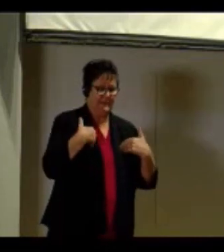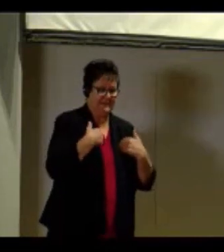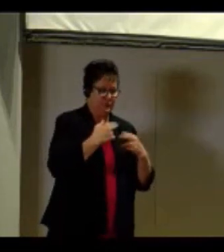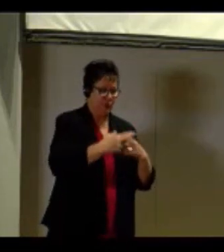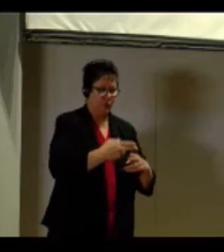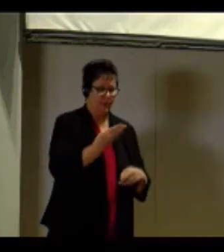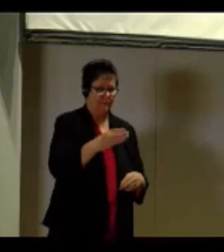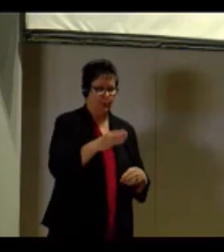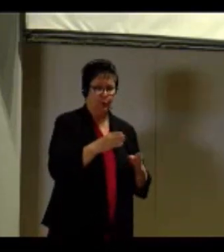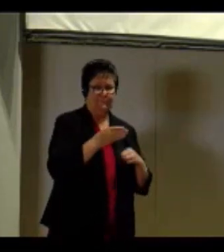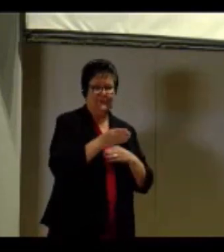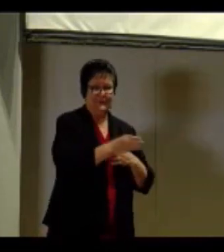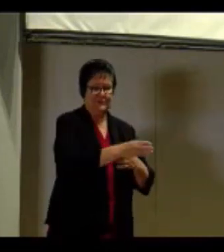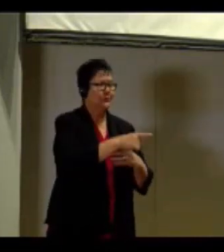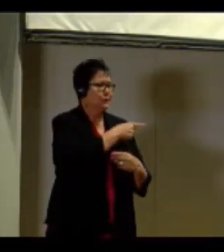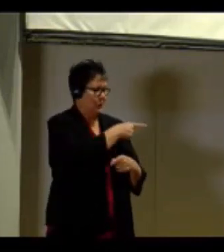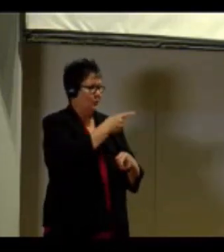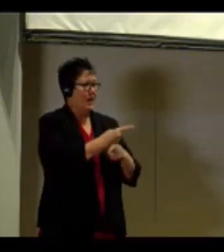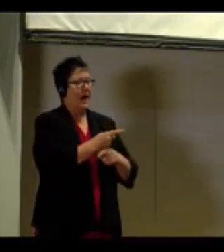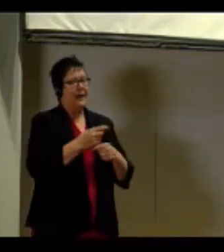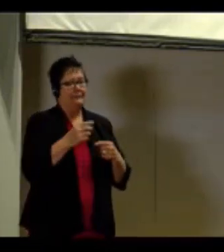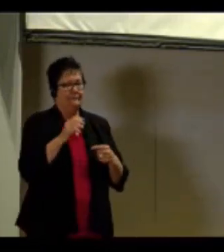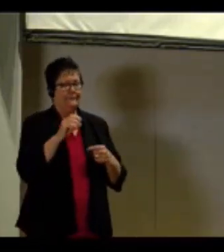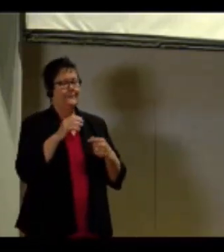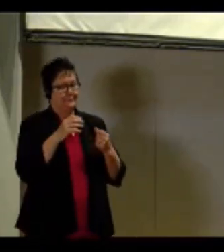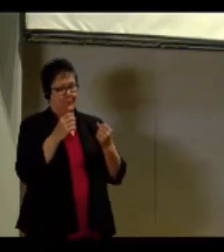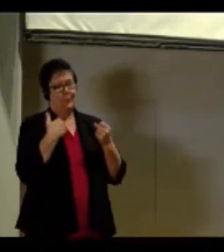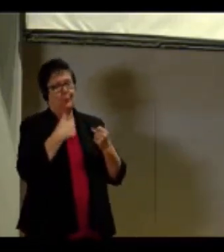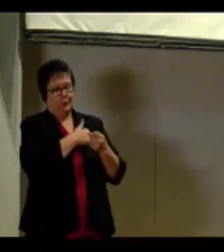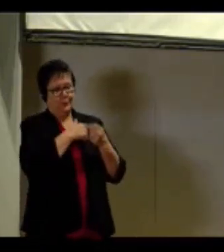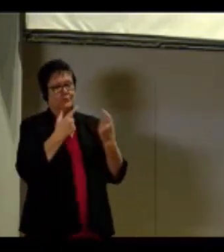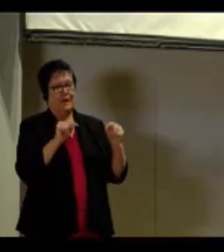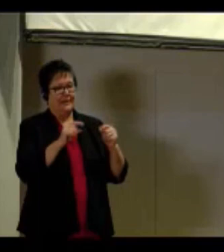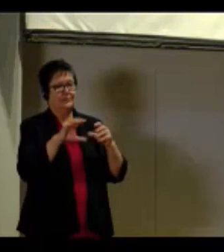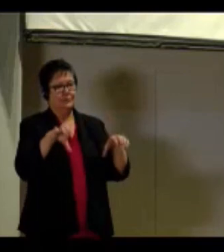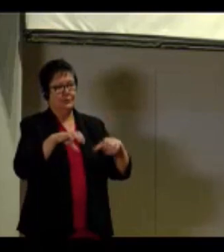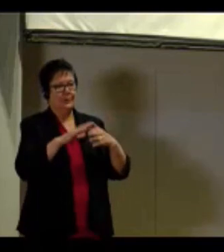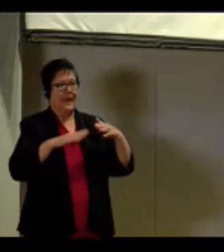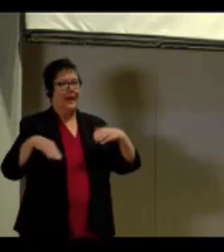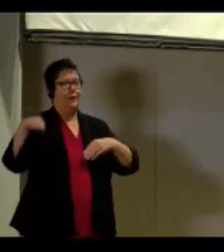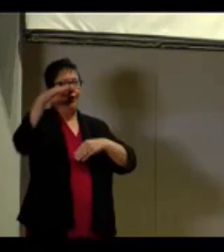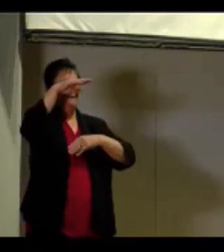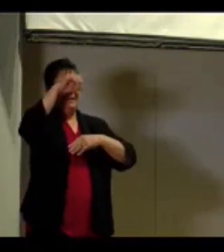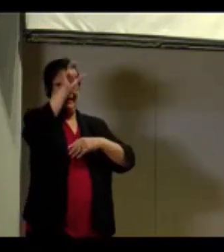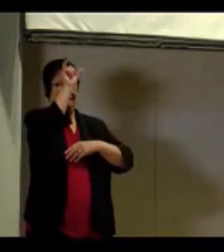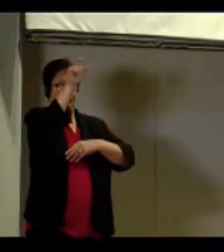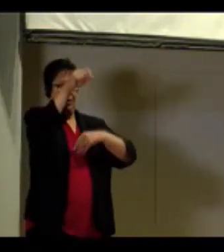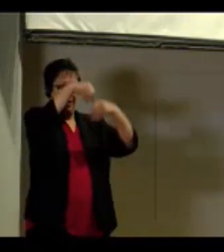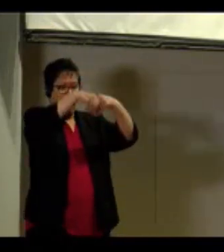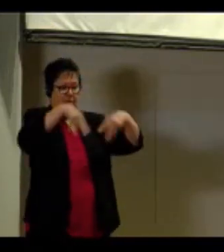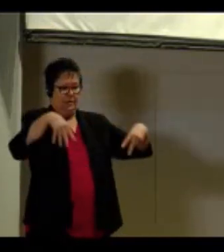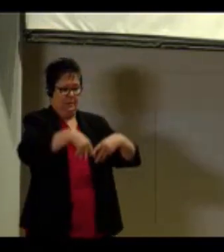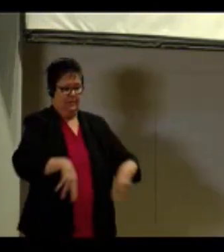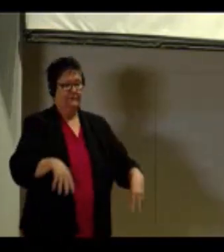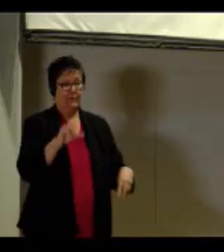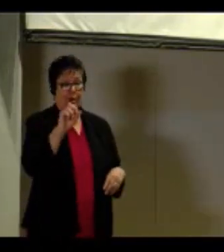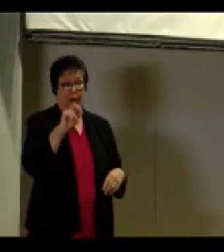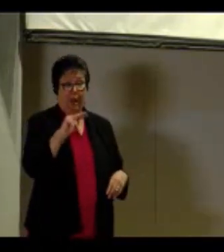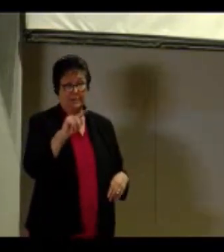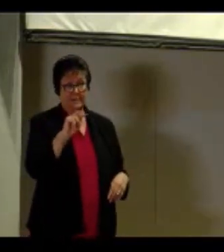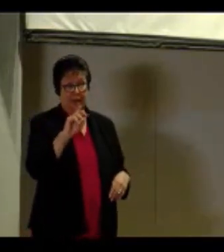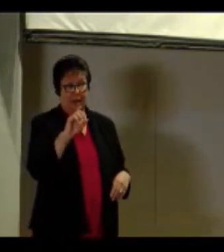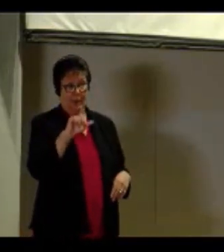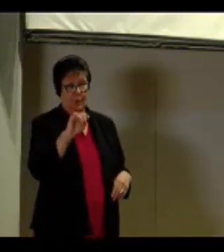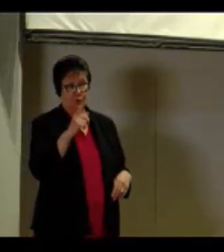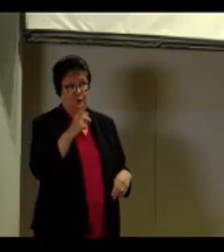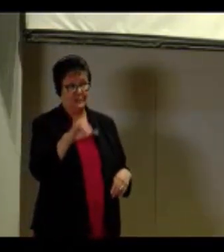trying to do that overlay layer for ontologies and vocabularies, but I still think we have a long way to go to figure out which bluefish is on